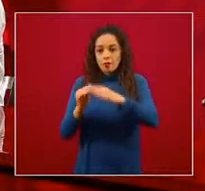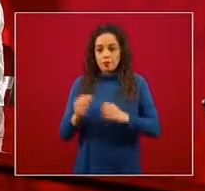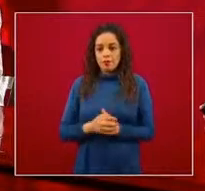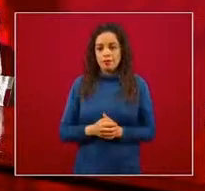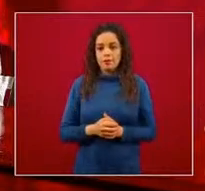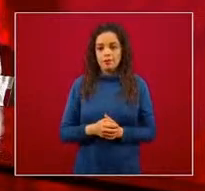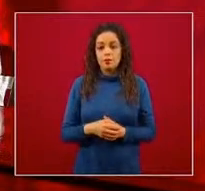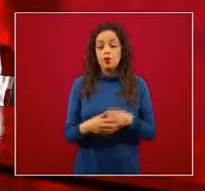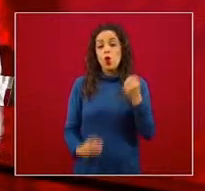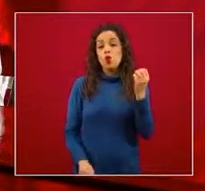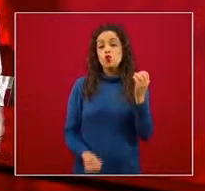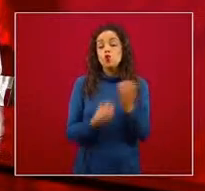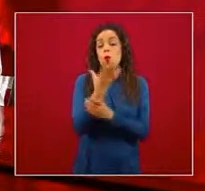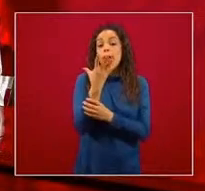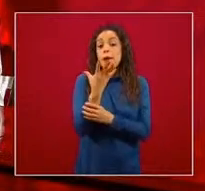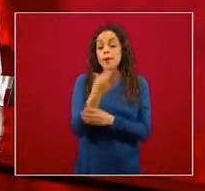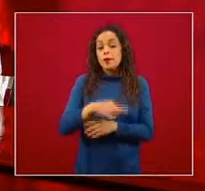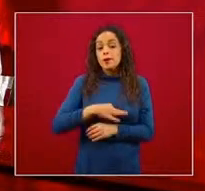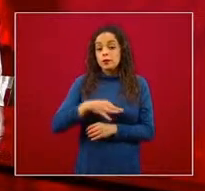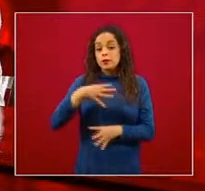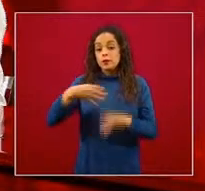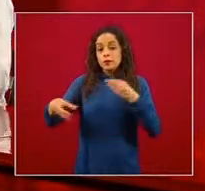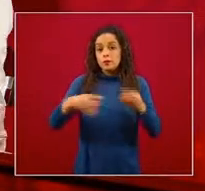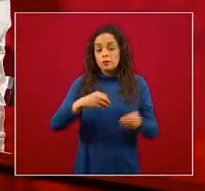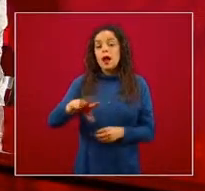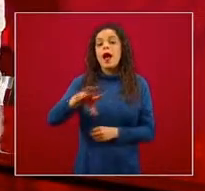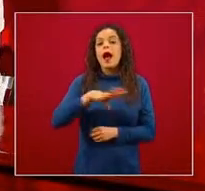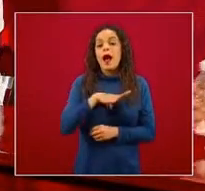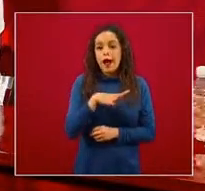I'm talking about new existing cases, yes.